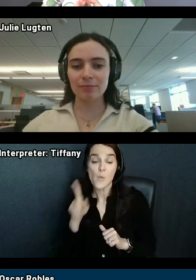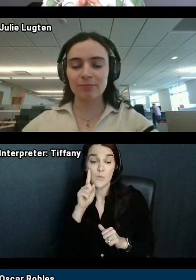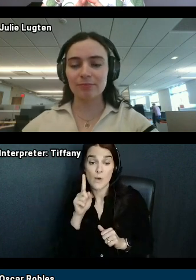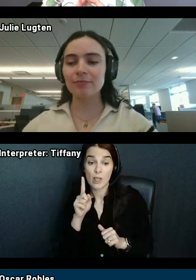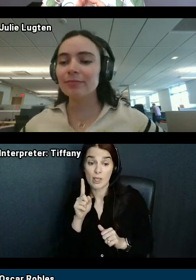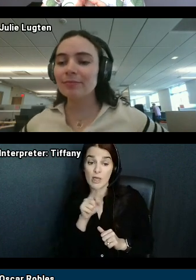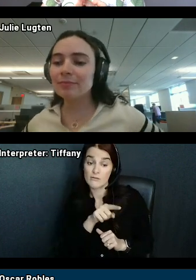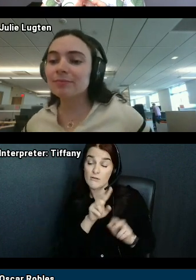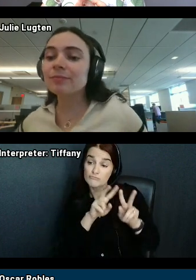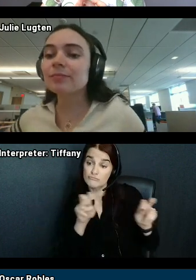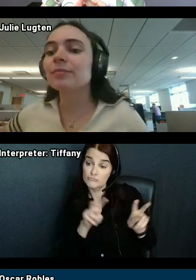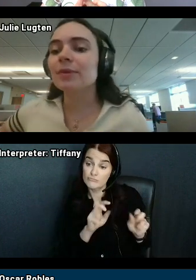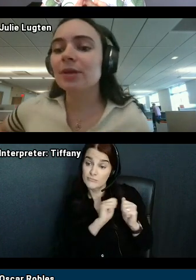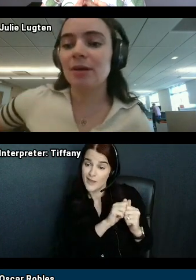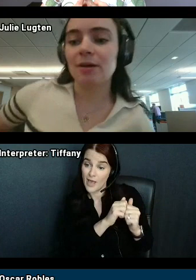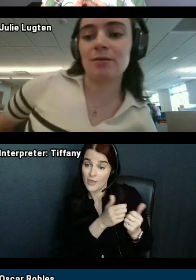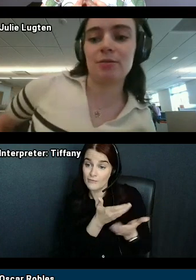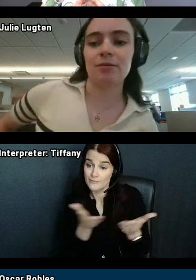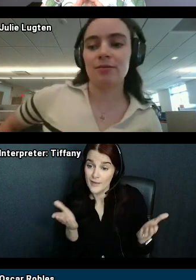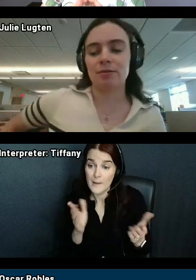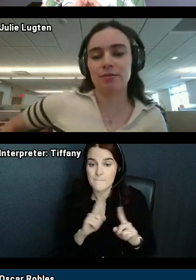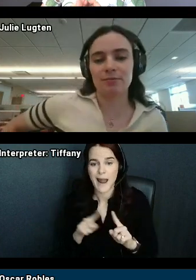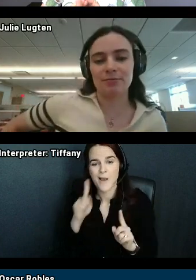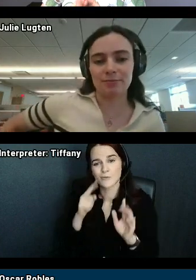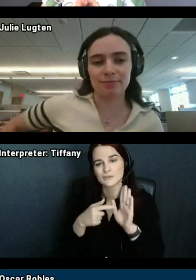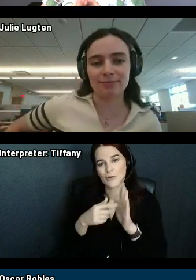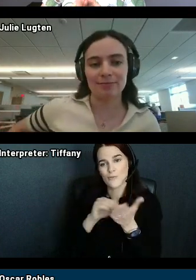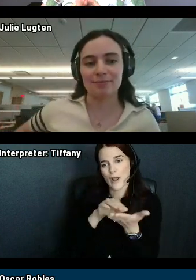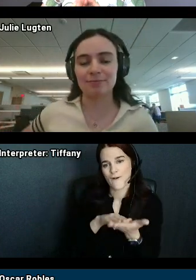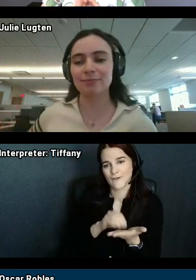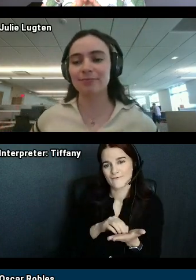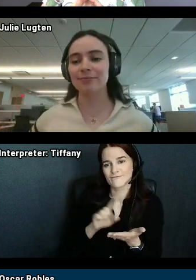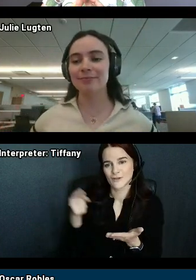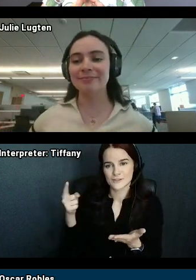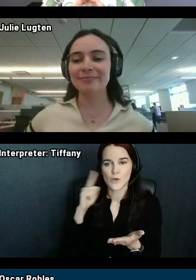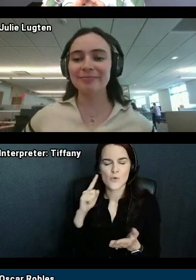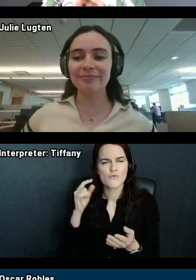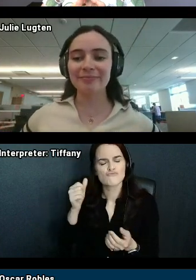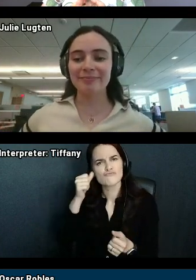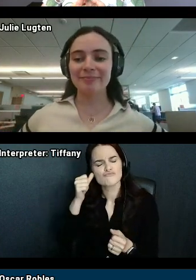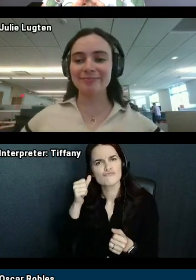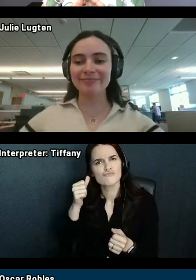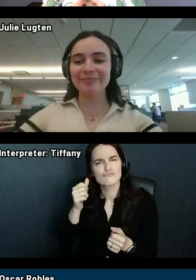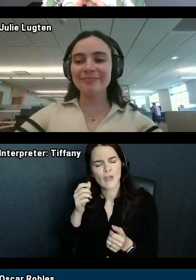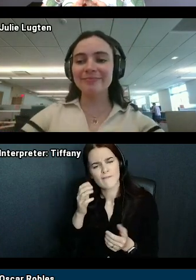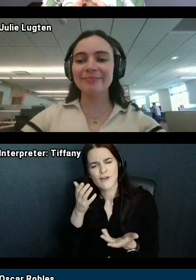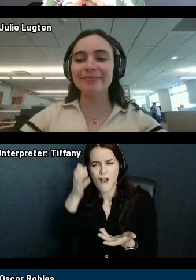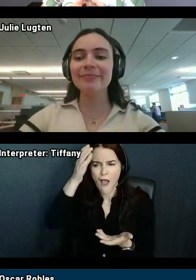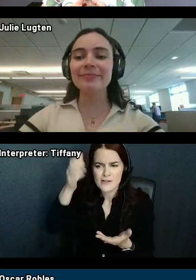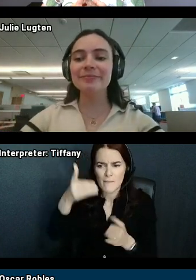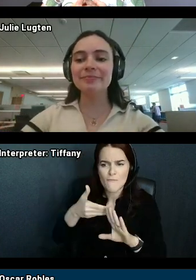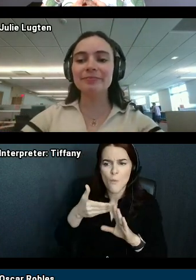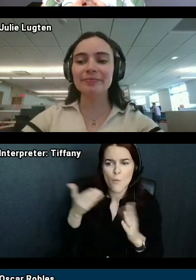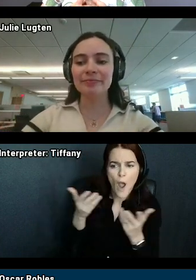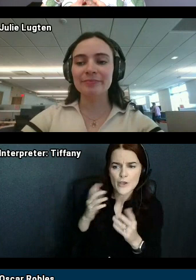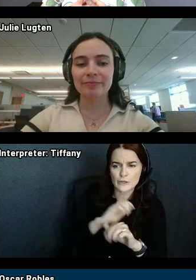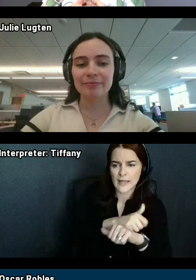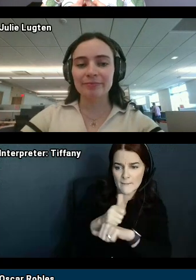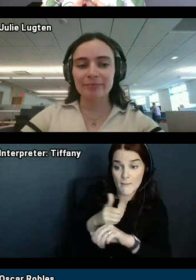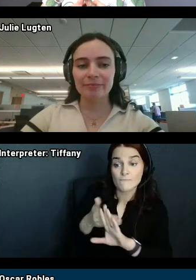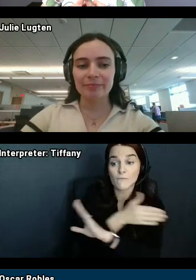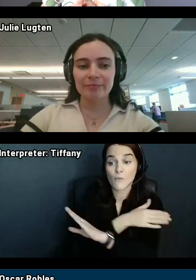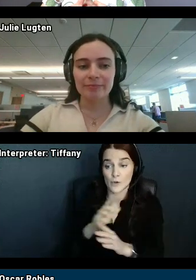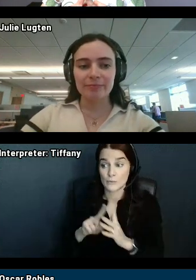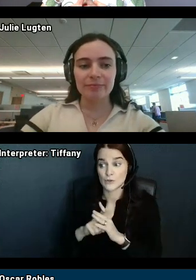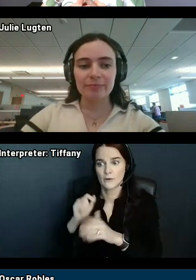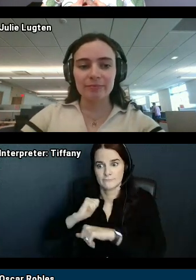on the record first so you have an idea of what you're setting up before we look at setting any of these up. So I'll just run you through a few